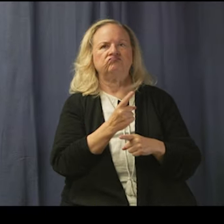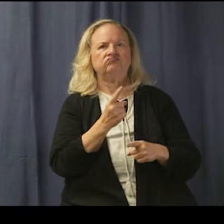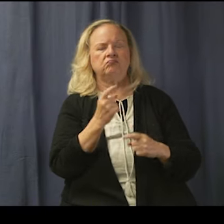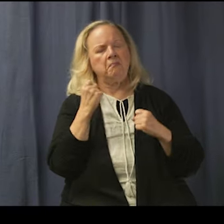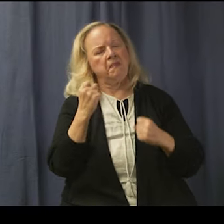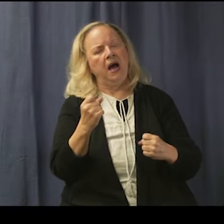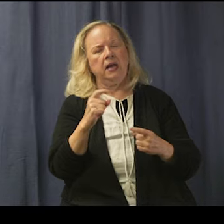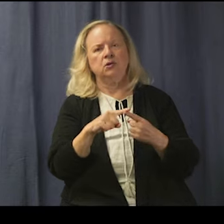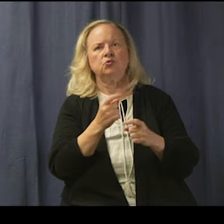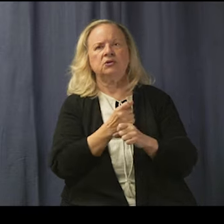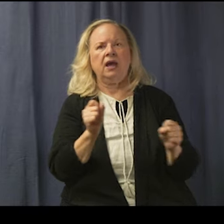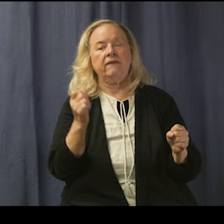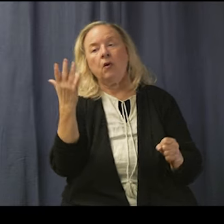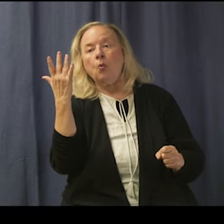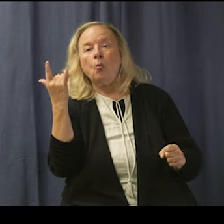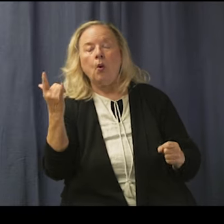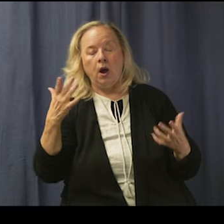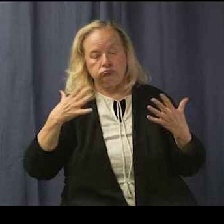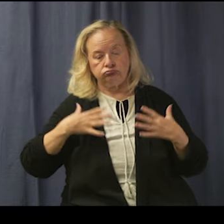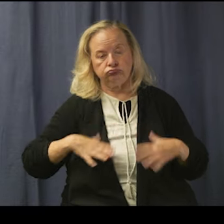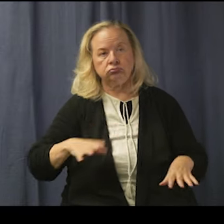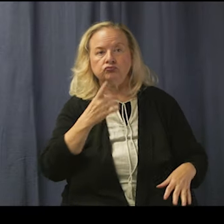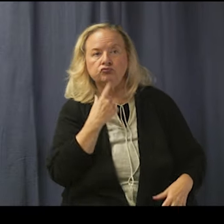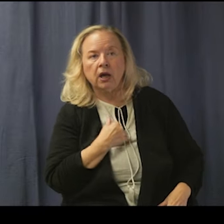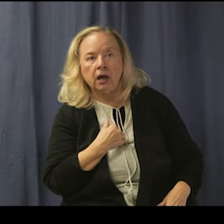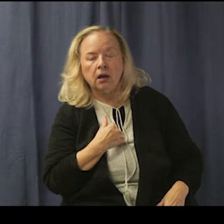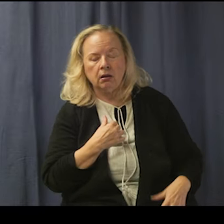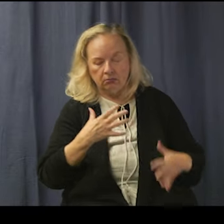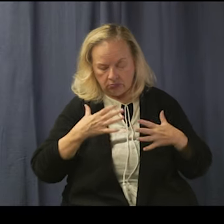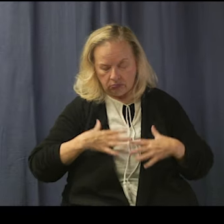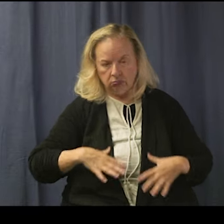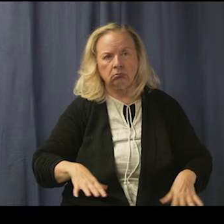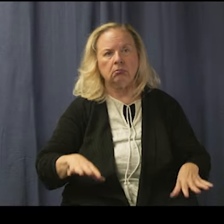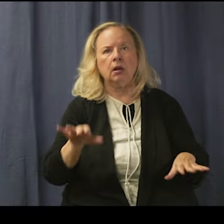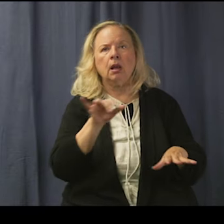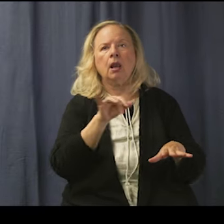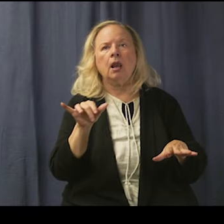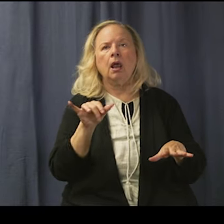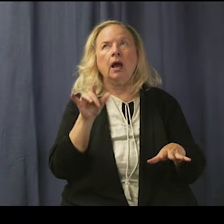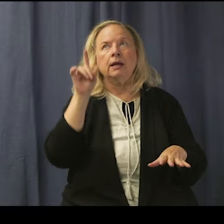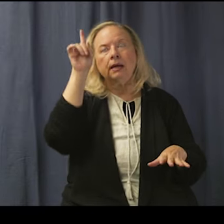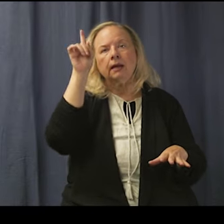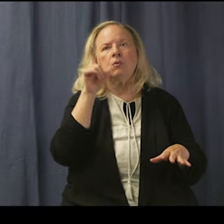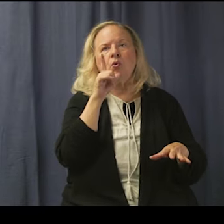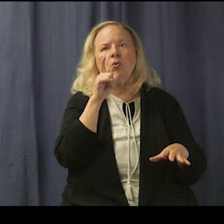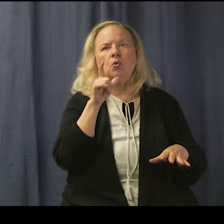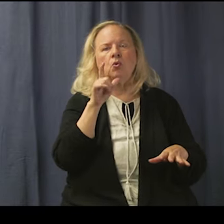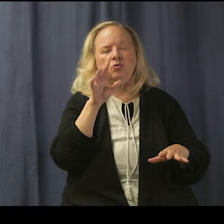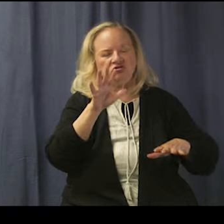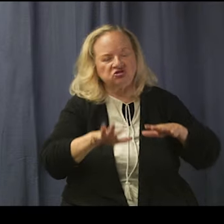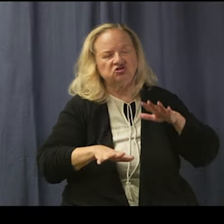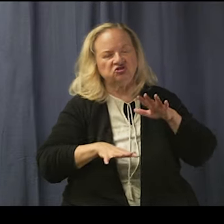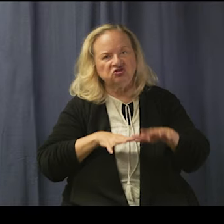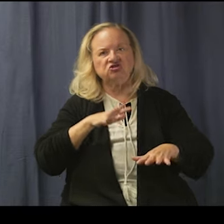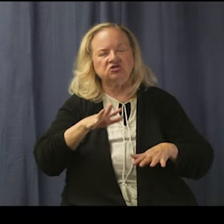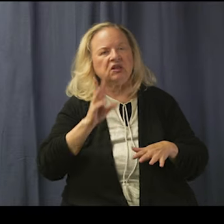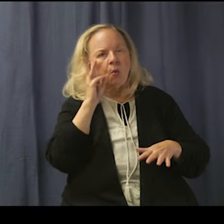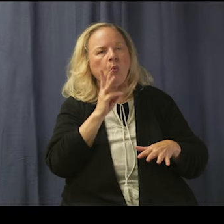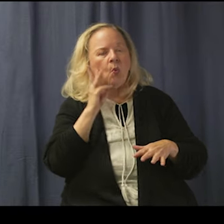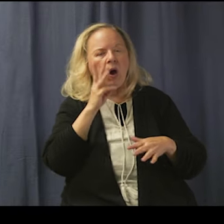to save. And why is your apparel red and your garment like him who has treaded in the